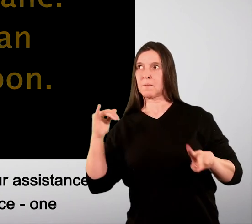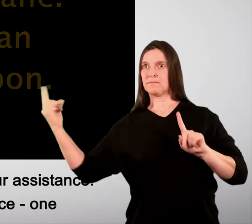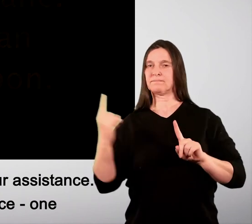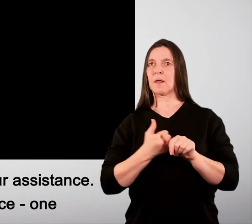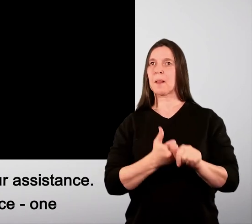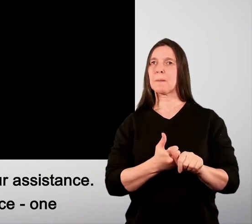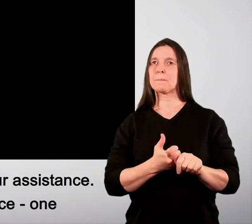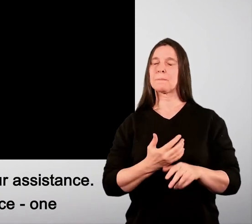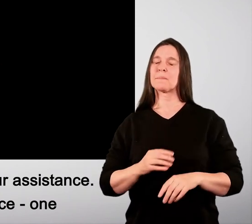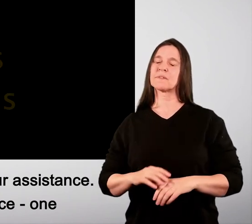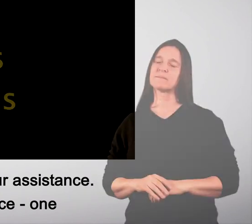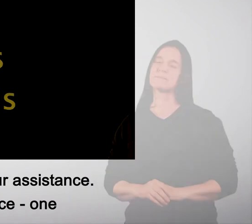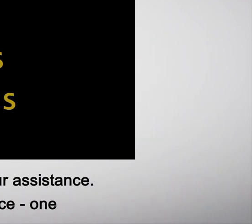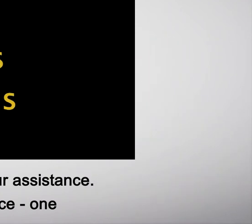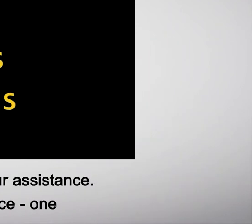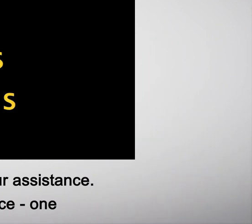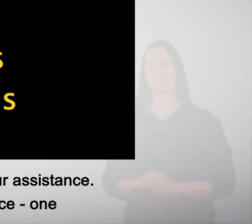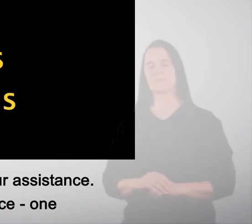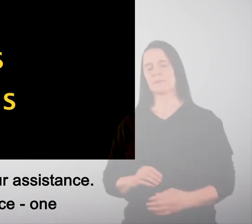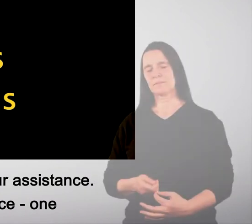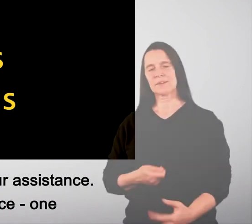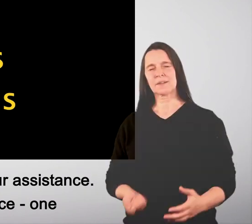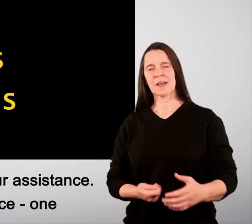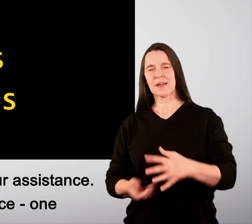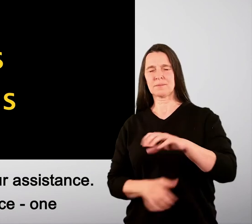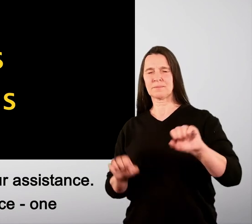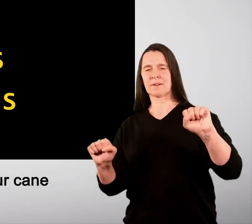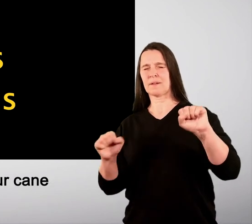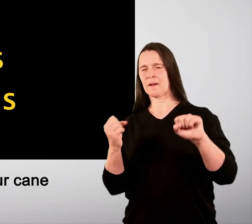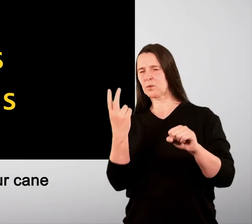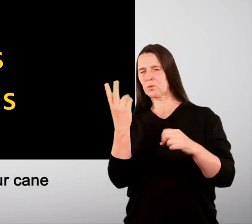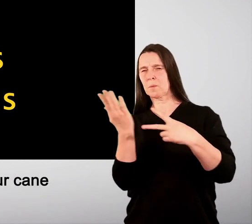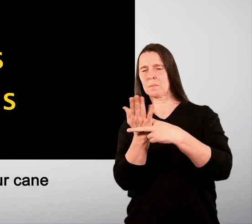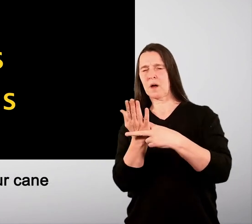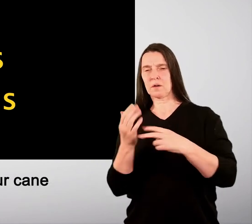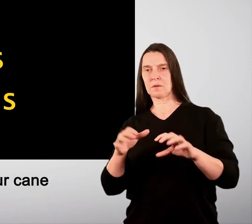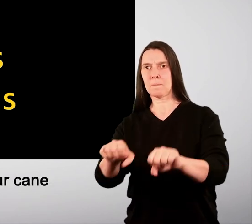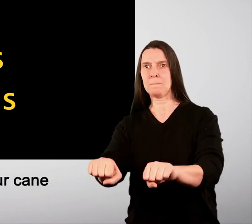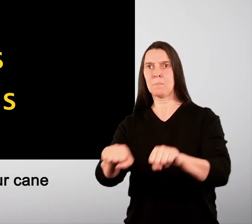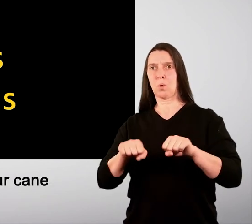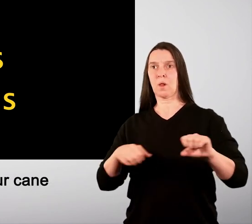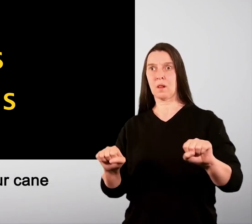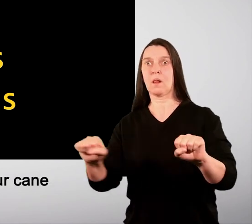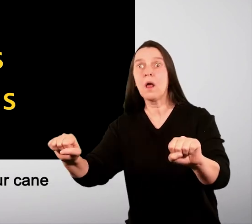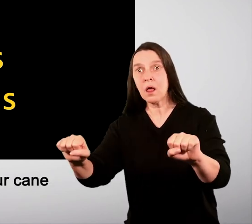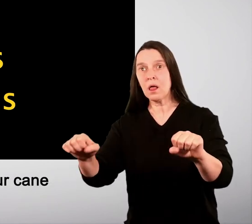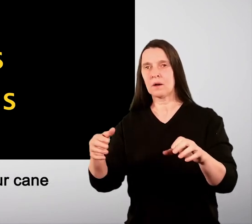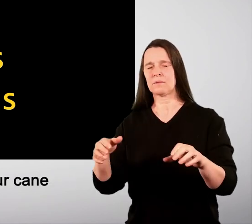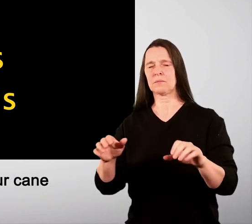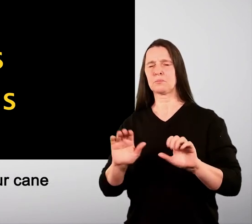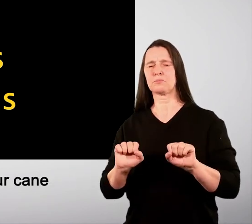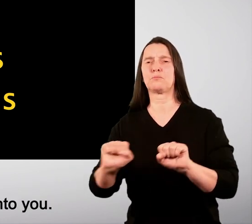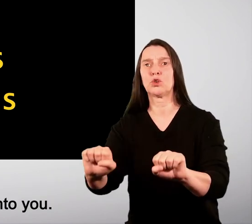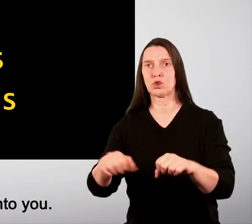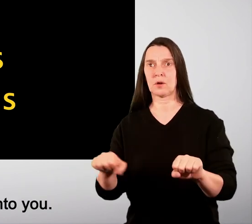assistance. There are two versions of cane defense, one for when the attacker tries to pull your cane from you,